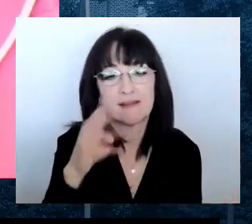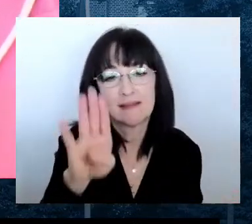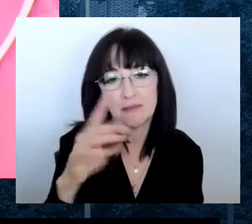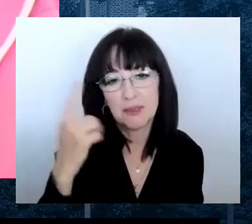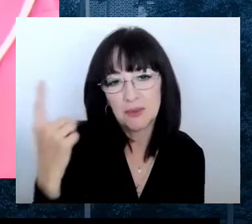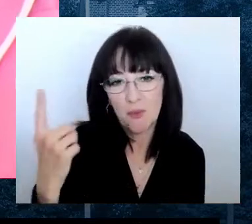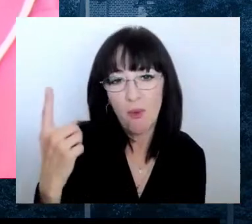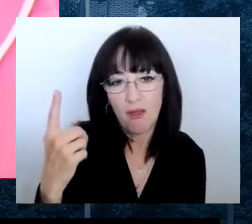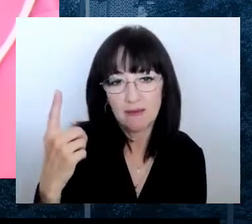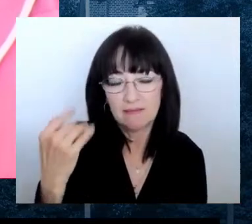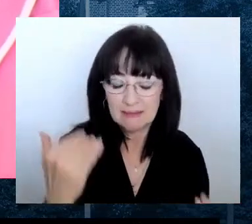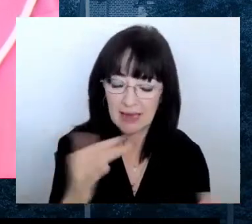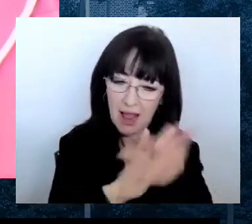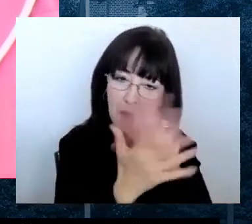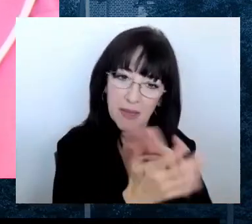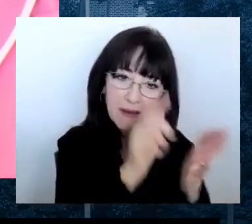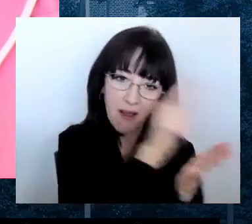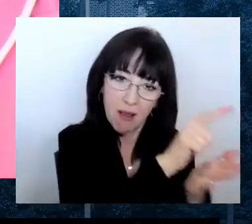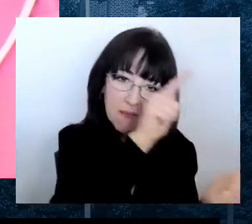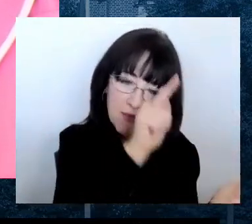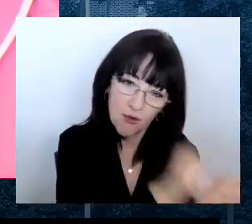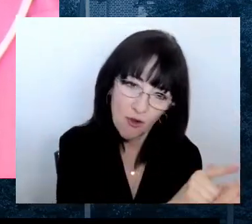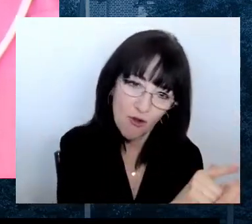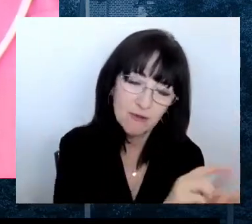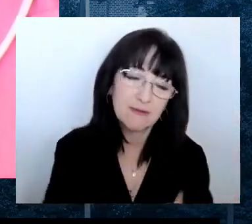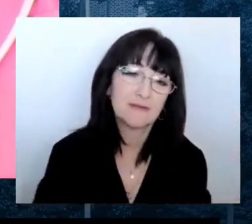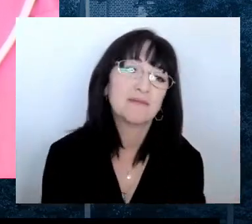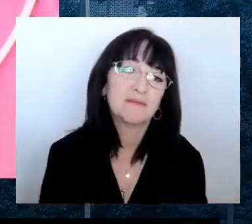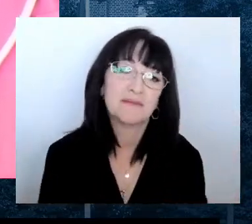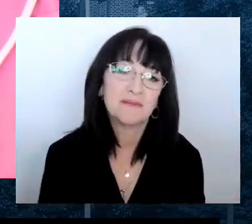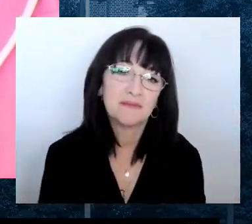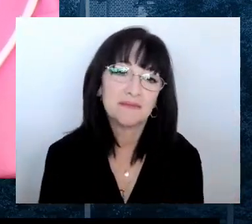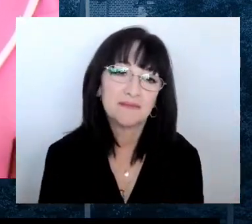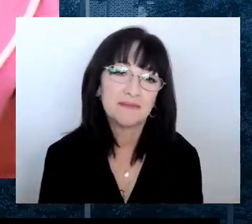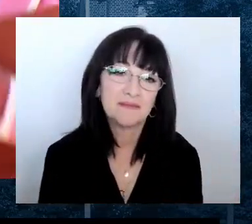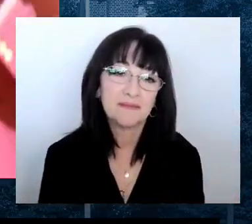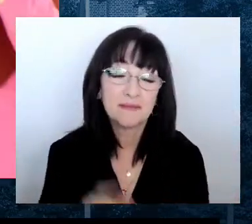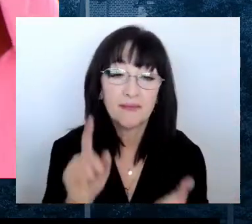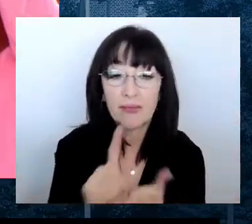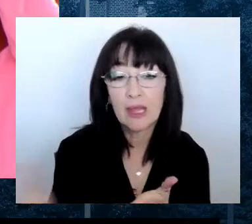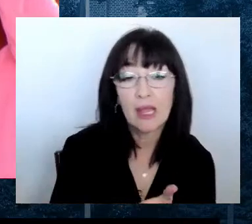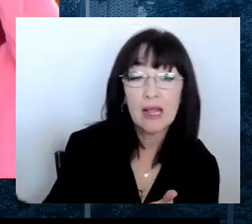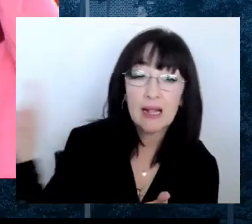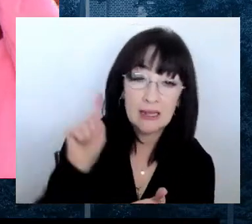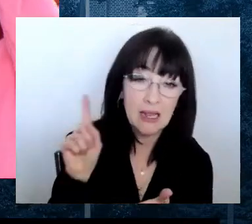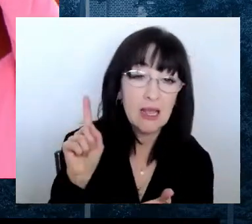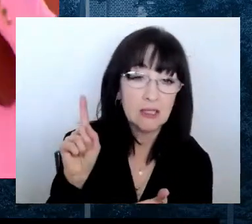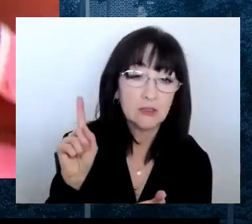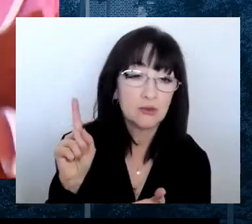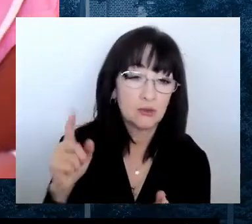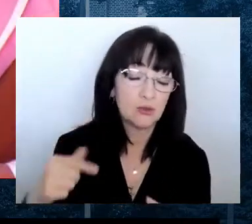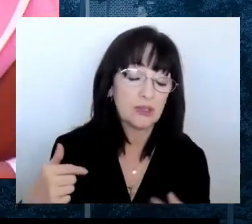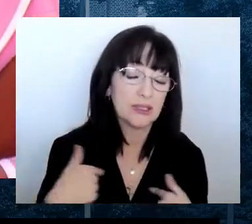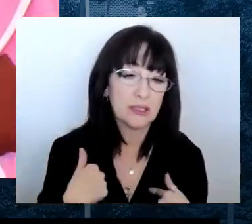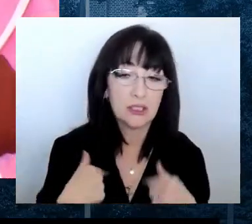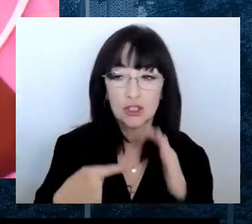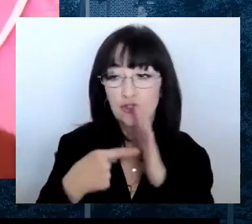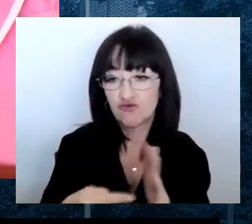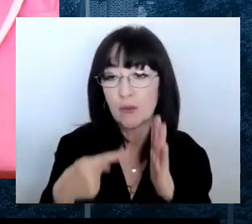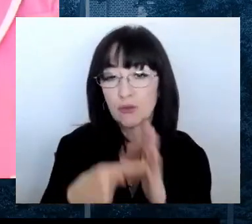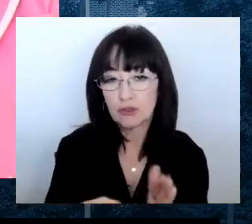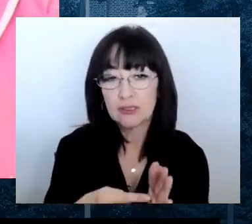of Delaware. Last week, I was honored to stand representing many families who lost loved ones to